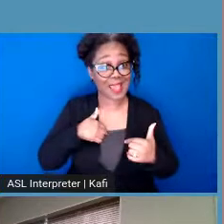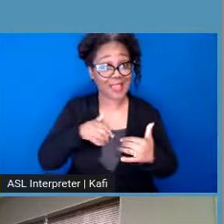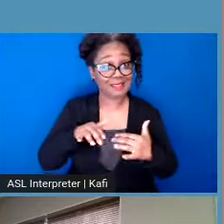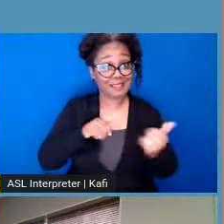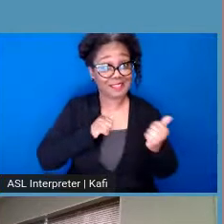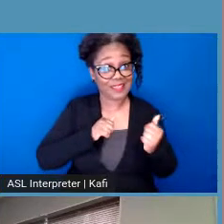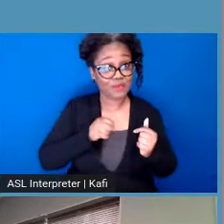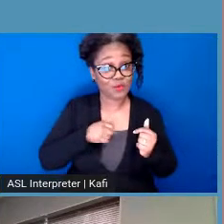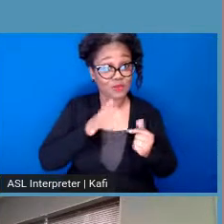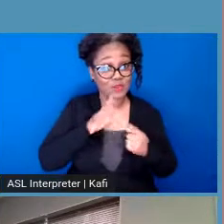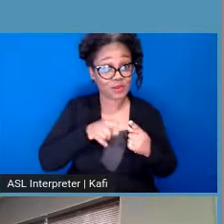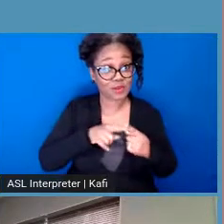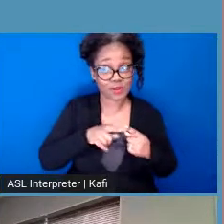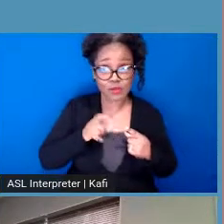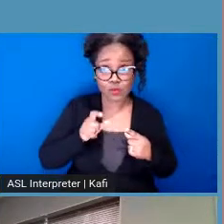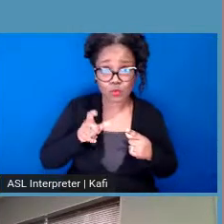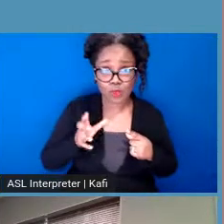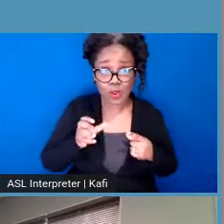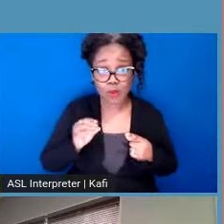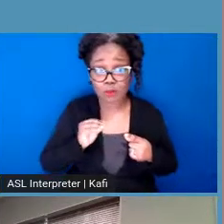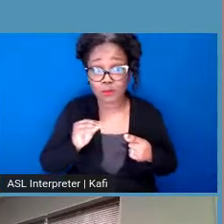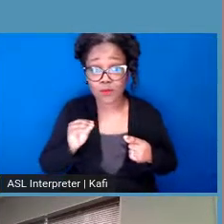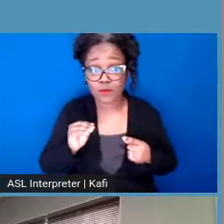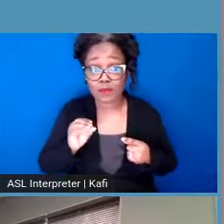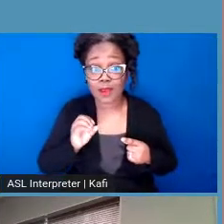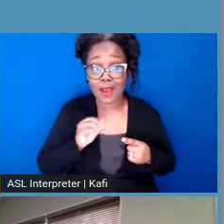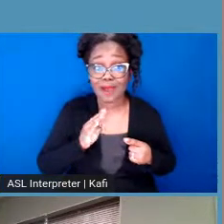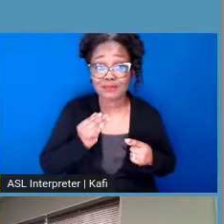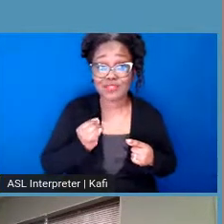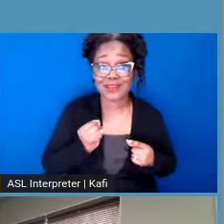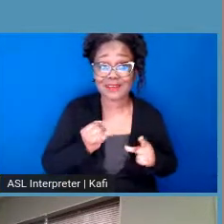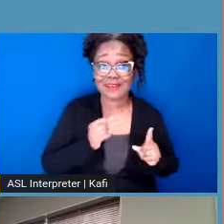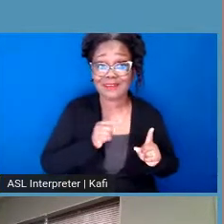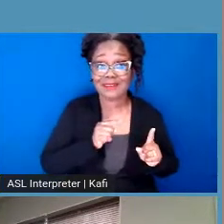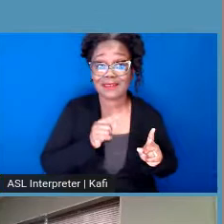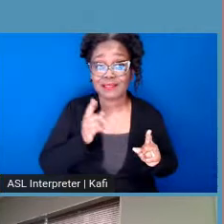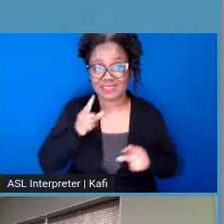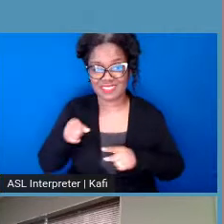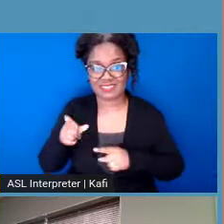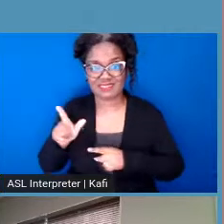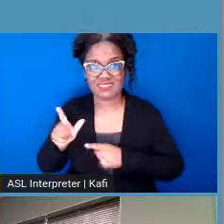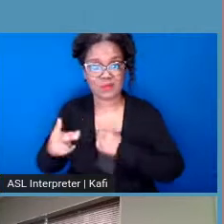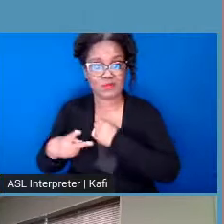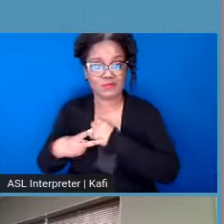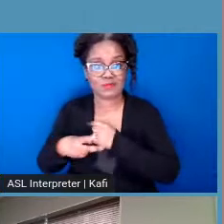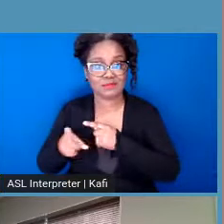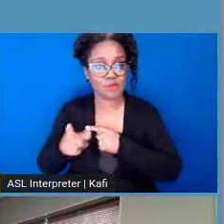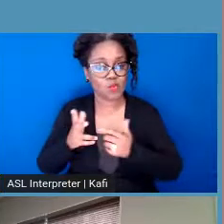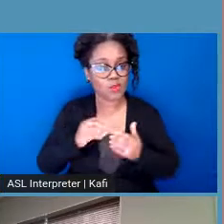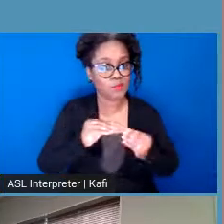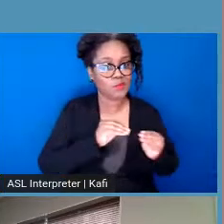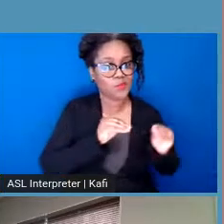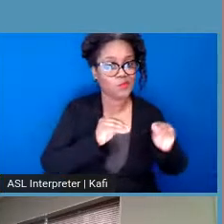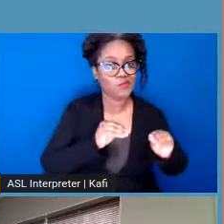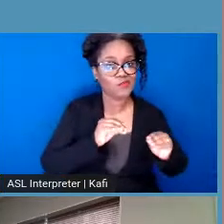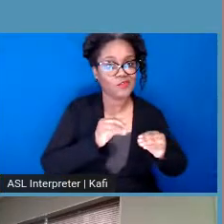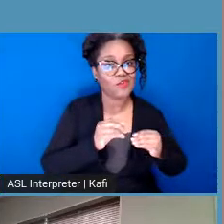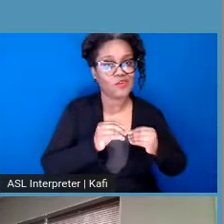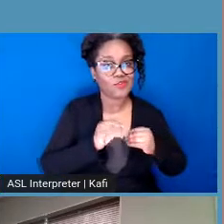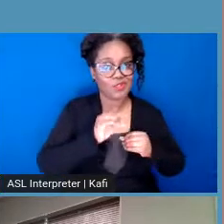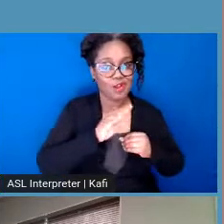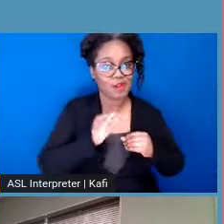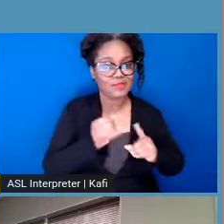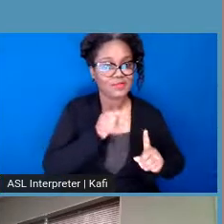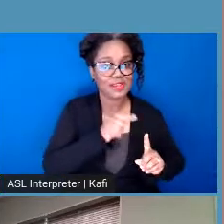want to move the object online side into the this platform that, again, was coded by a member of our staff who's